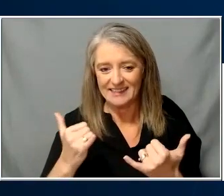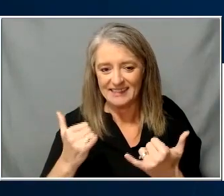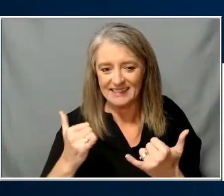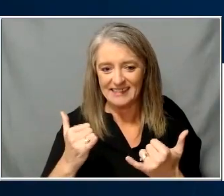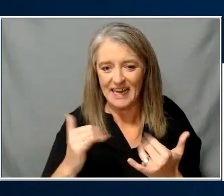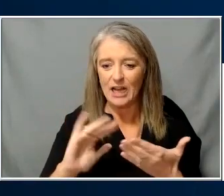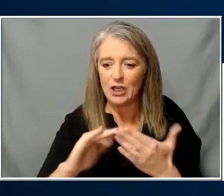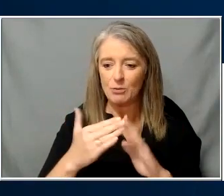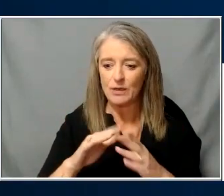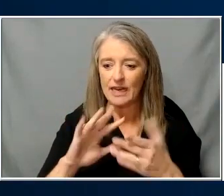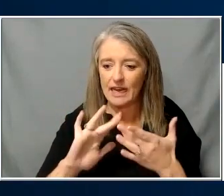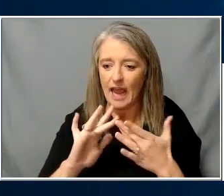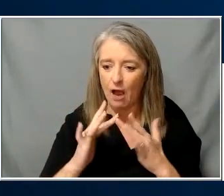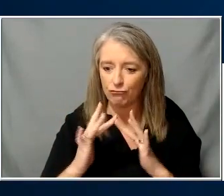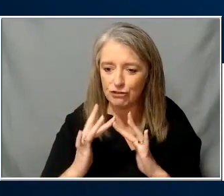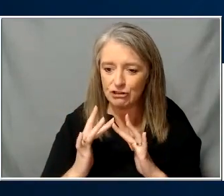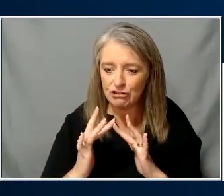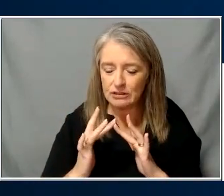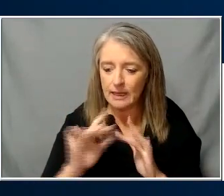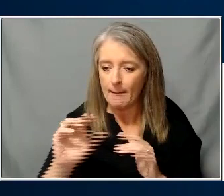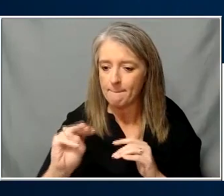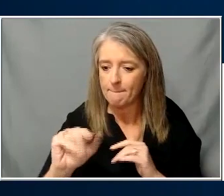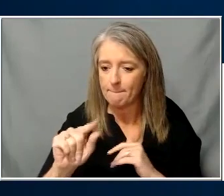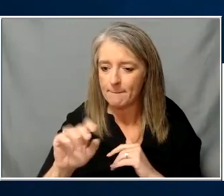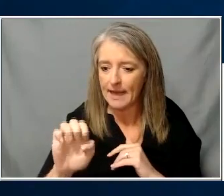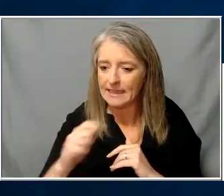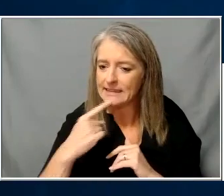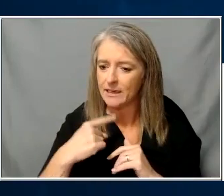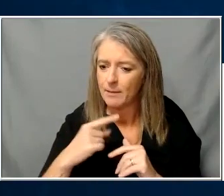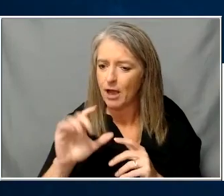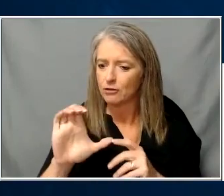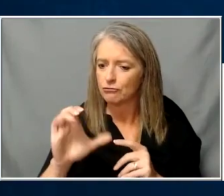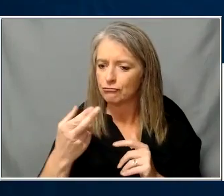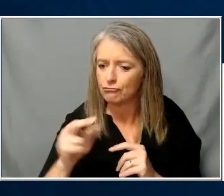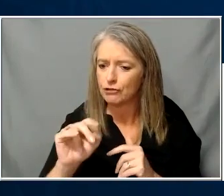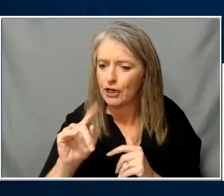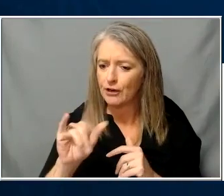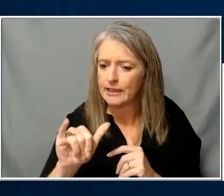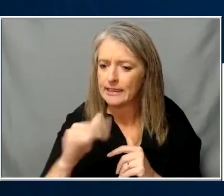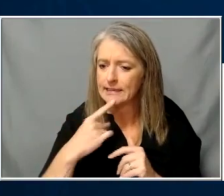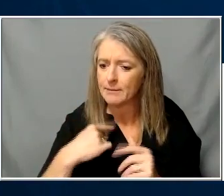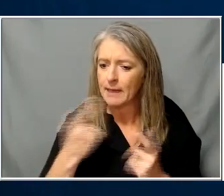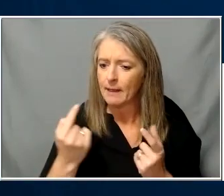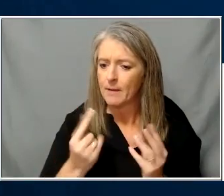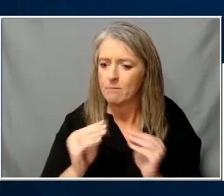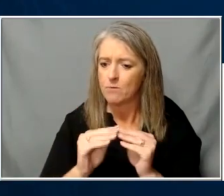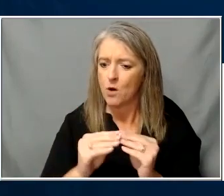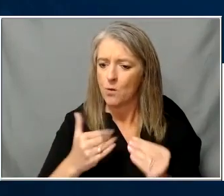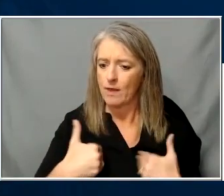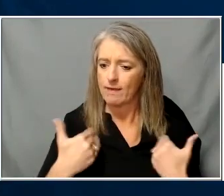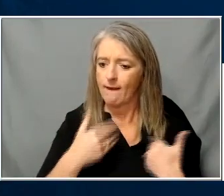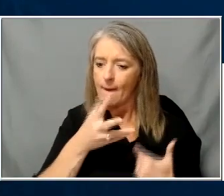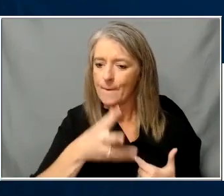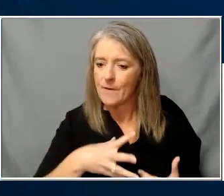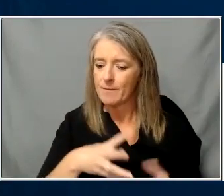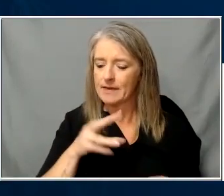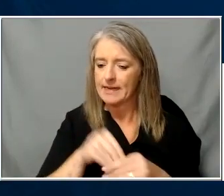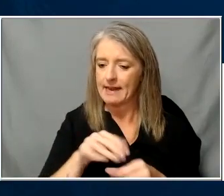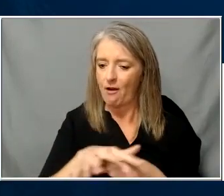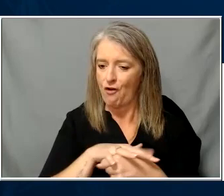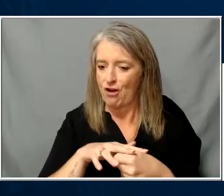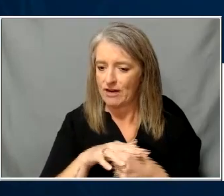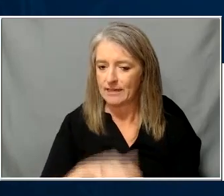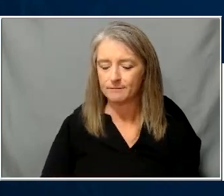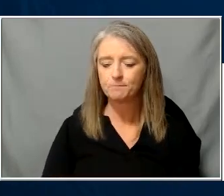outreach. I want to hear about that, and Maggie's wanting to know about your charity. And tell us a little bit about what you're doing here with young women in our area.